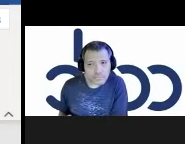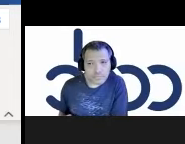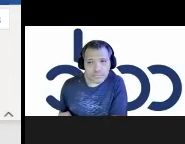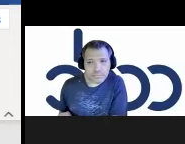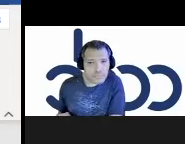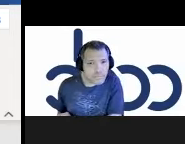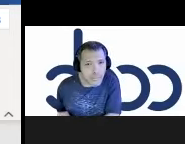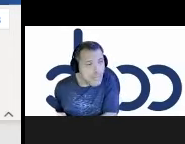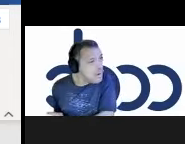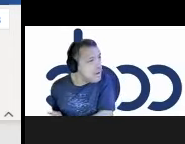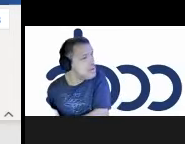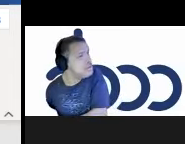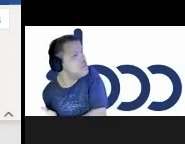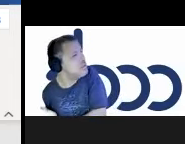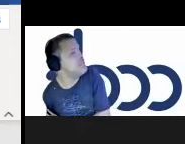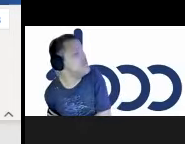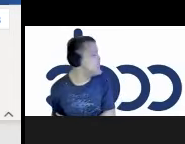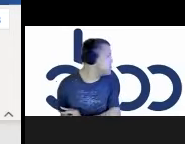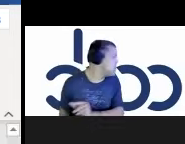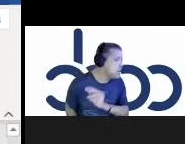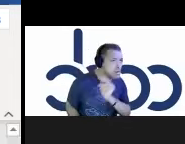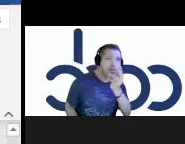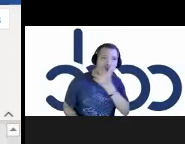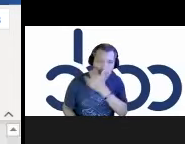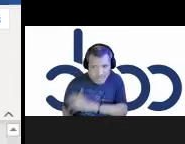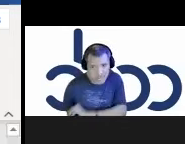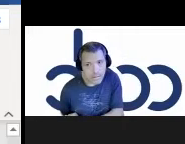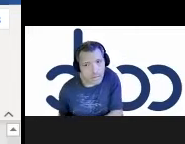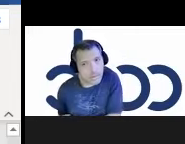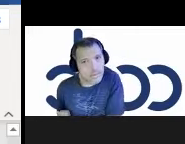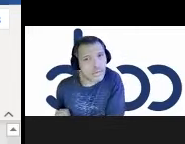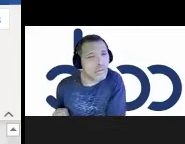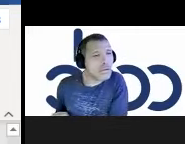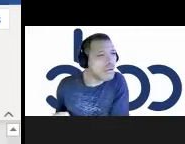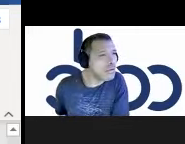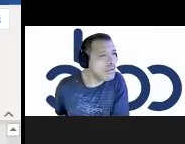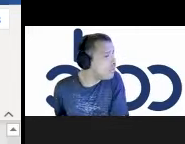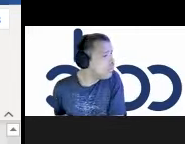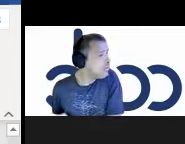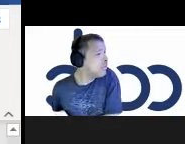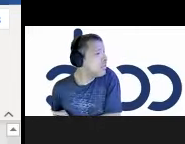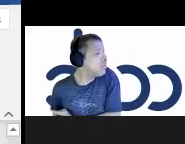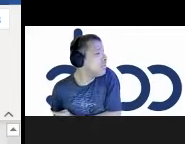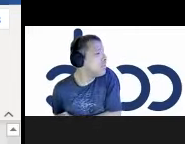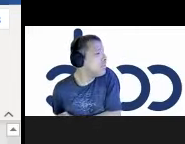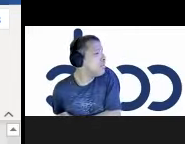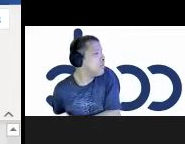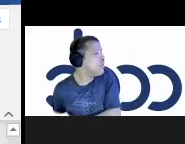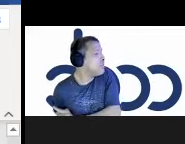So aren't we supposed to narrow down to 2? So if we have 4, I